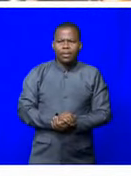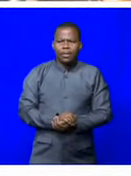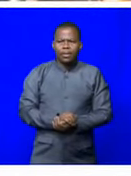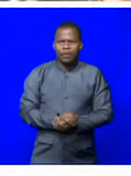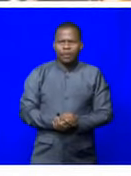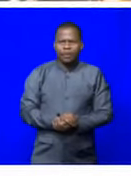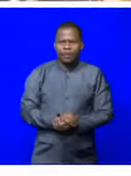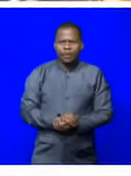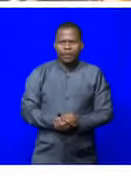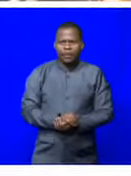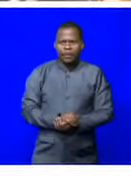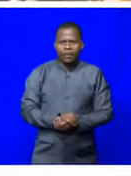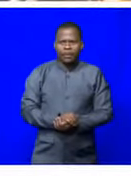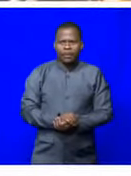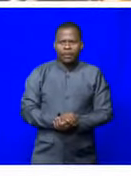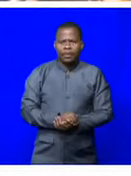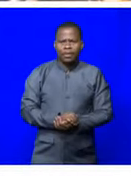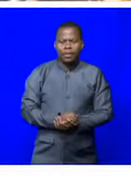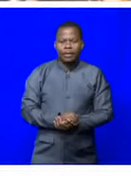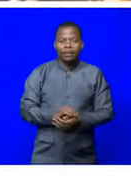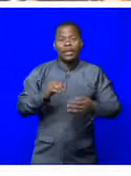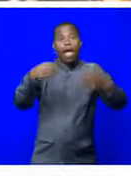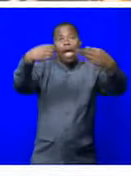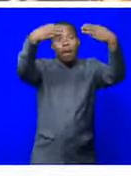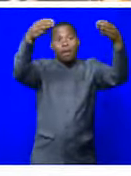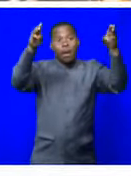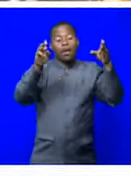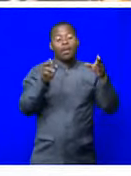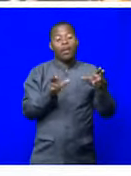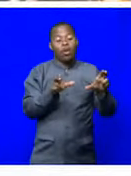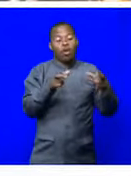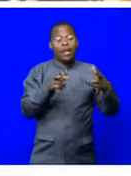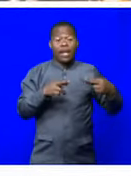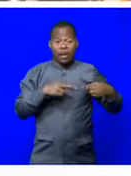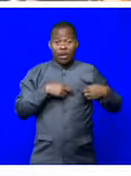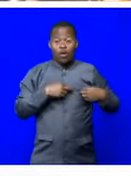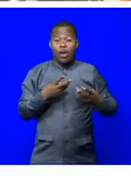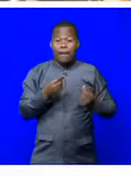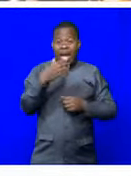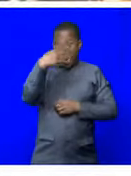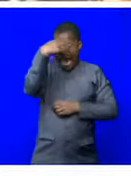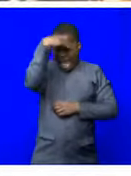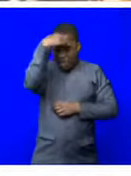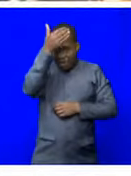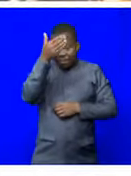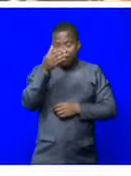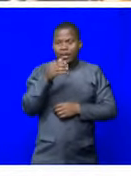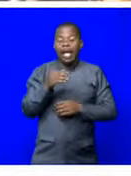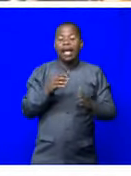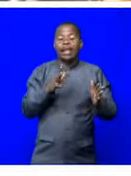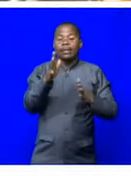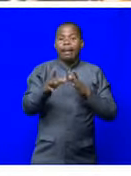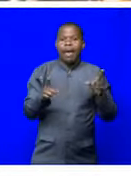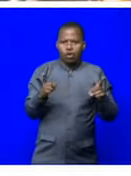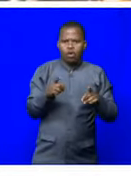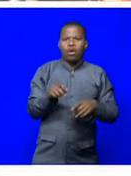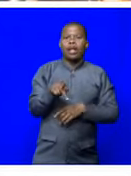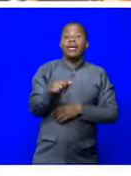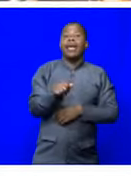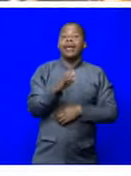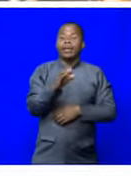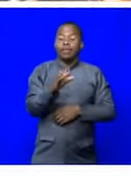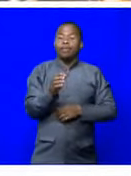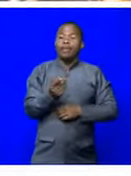Emalunga elikomiti lelibuke kusebenza kwetimali tembuso iPAC athi lincane liphakelo